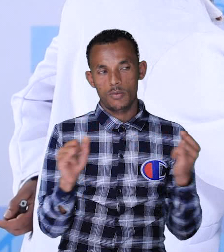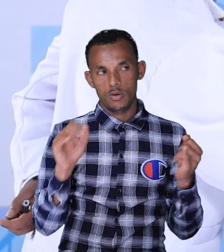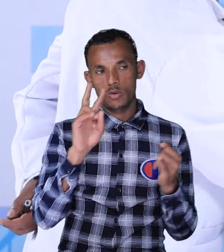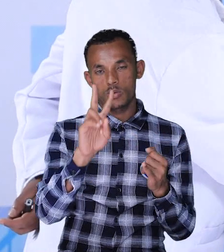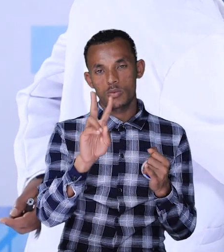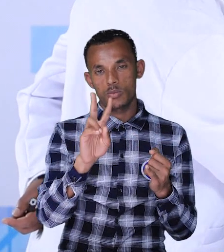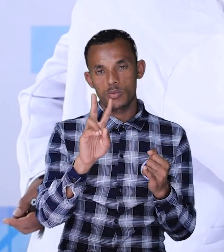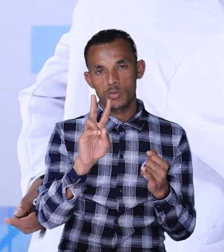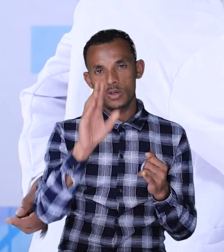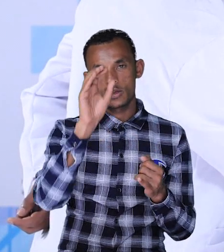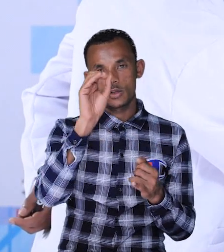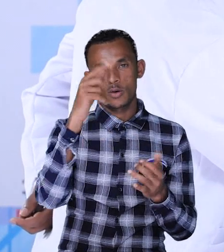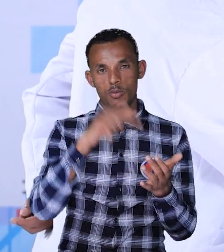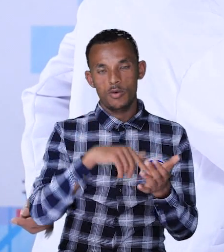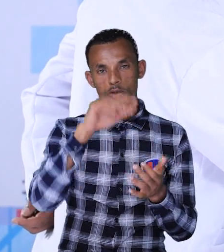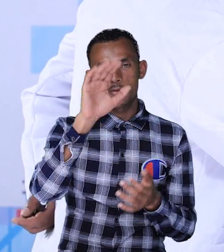2, it is